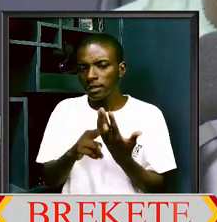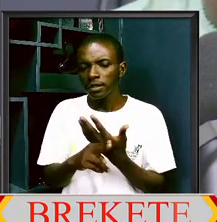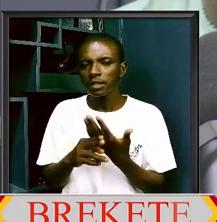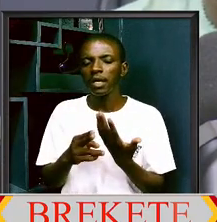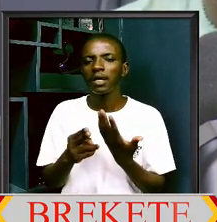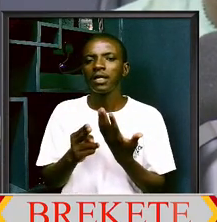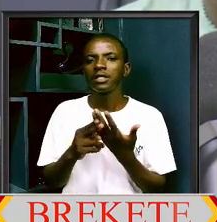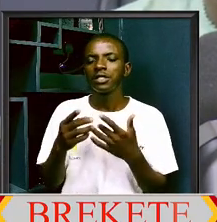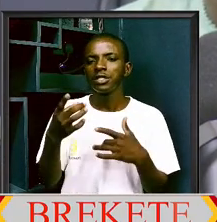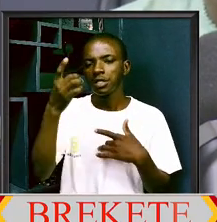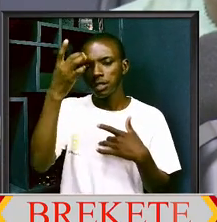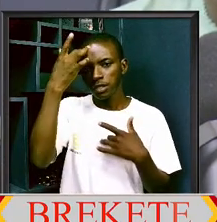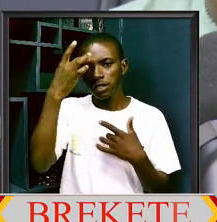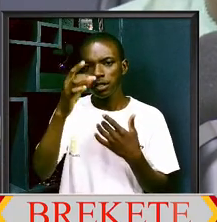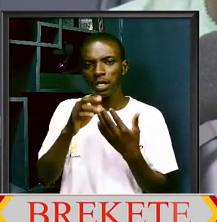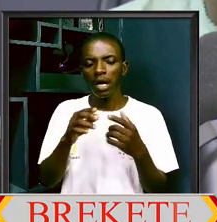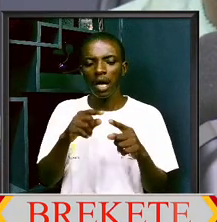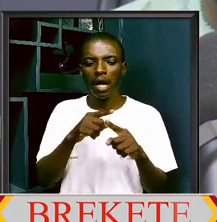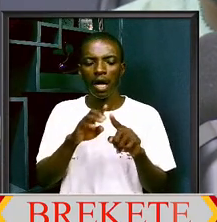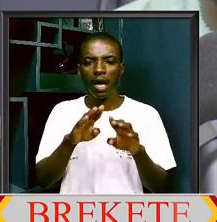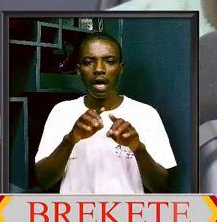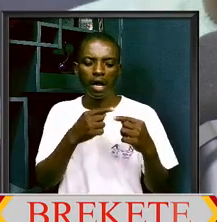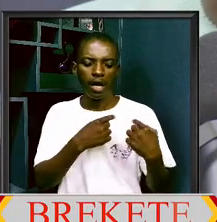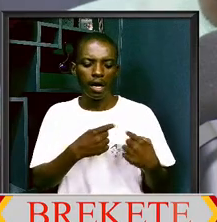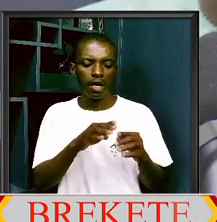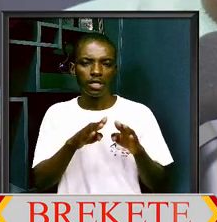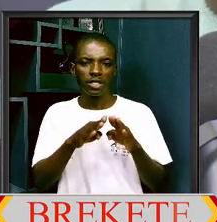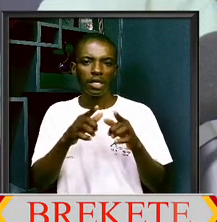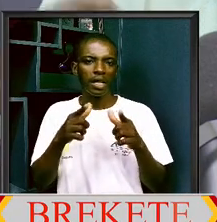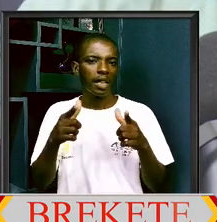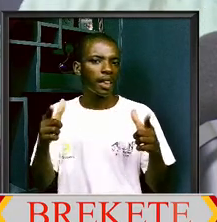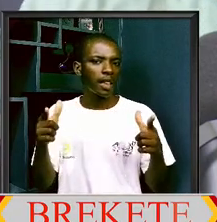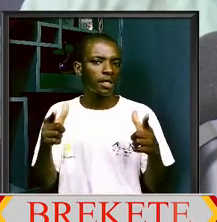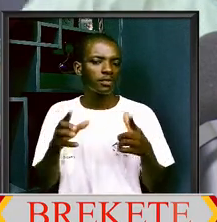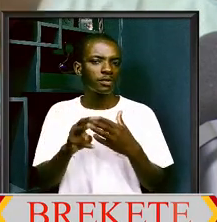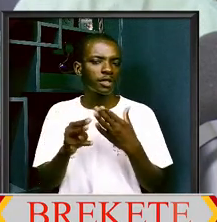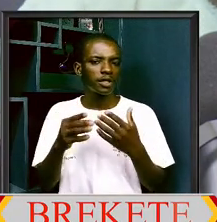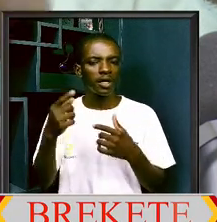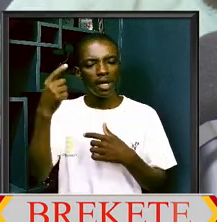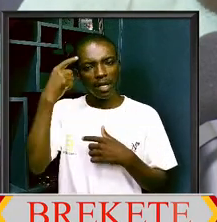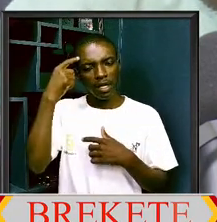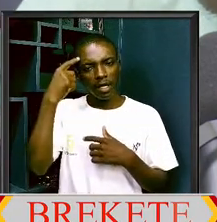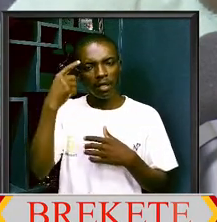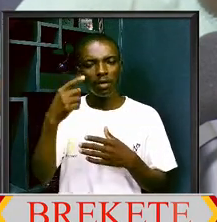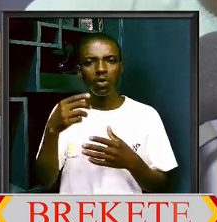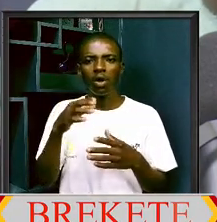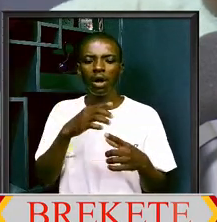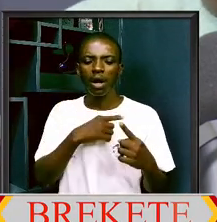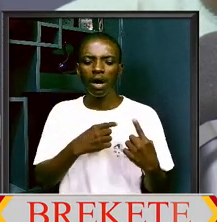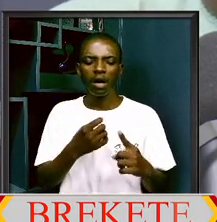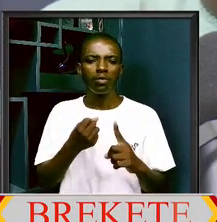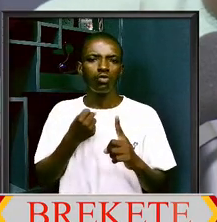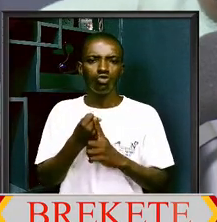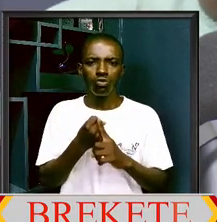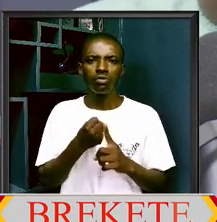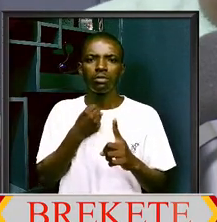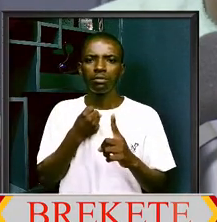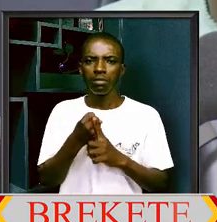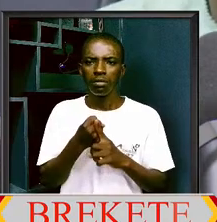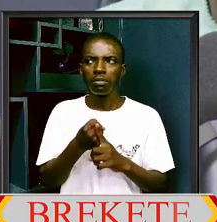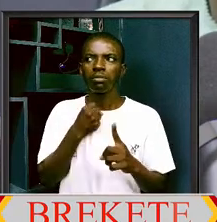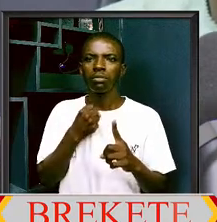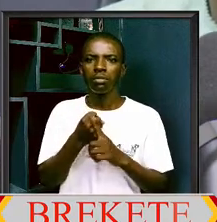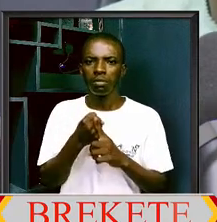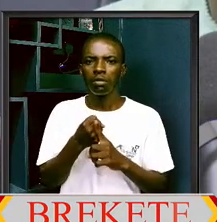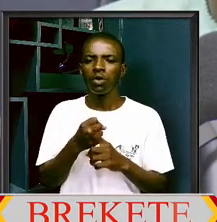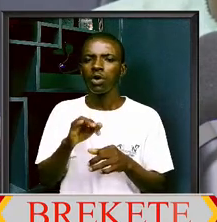having a had enlargement thinking you know your heart they beat when